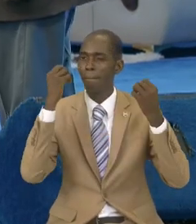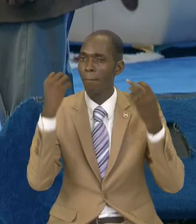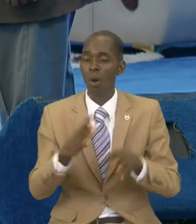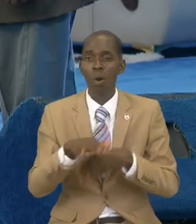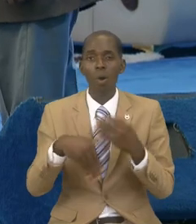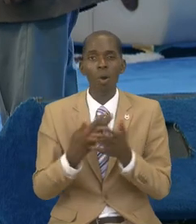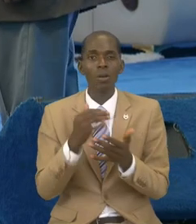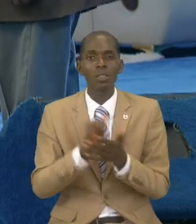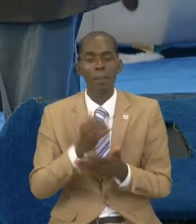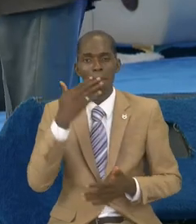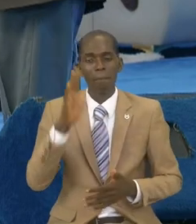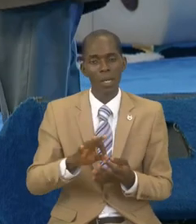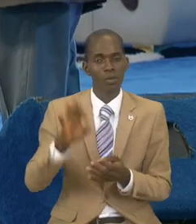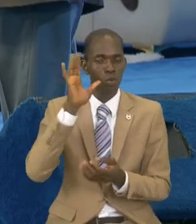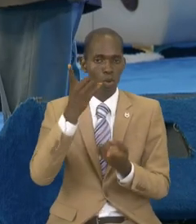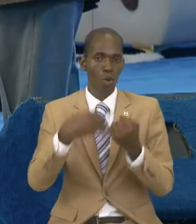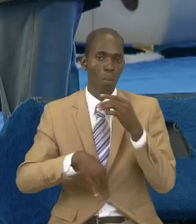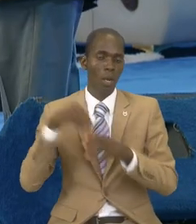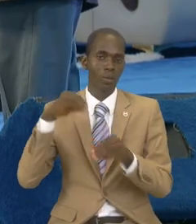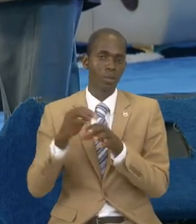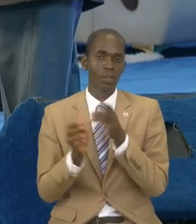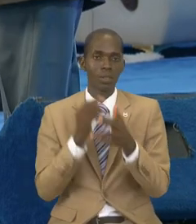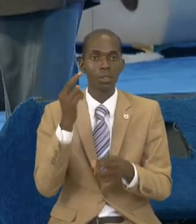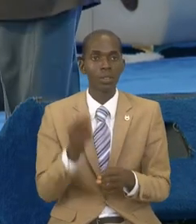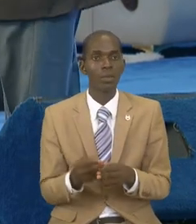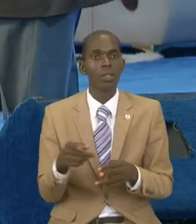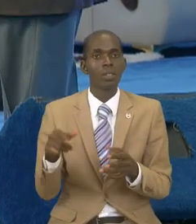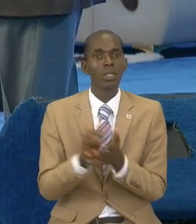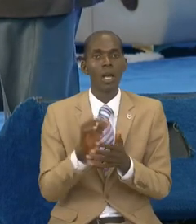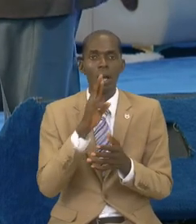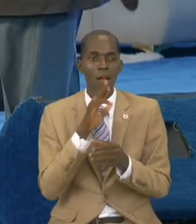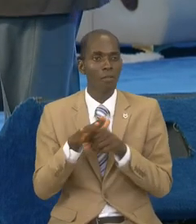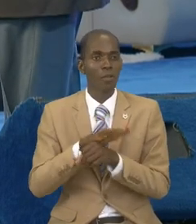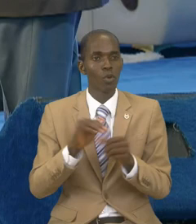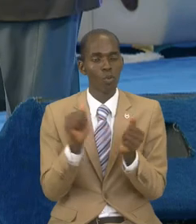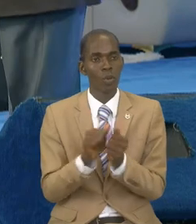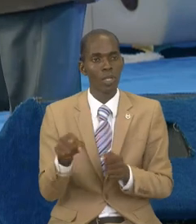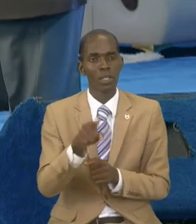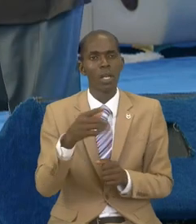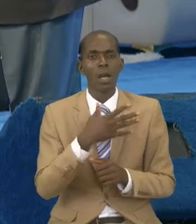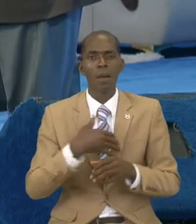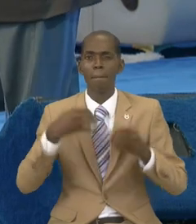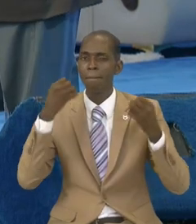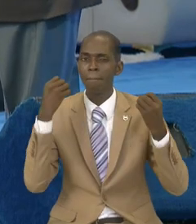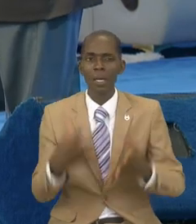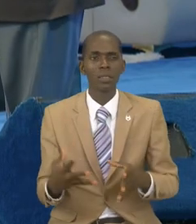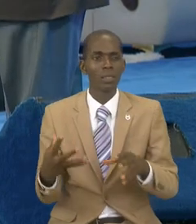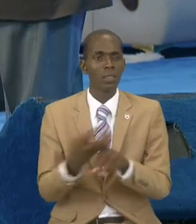will come out today in Jesus' name, that we are possessed with them, and many, many, many taking will possess, and that